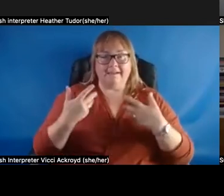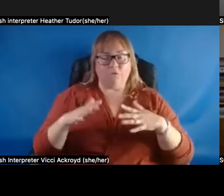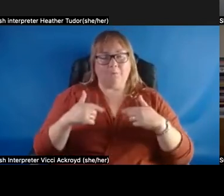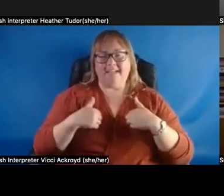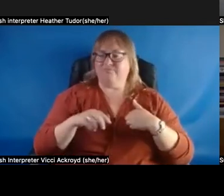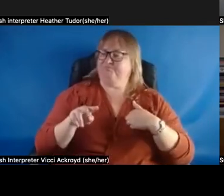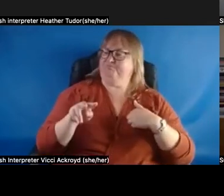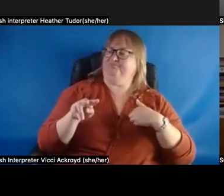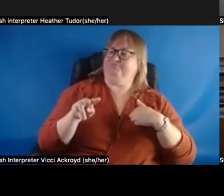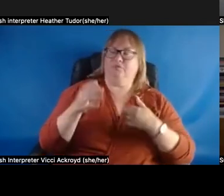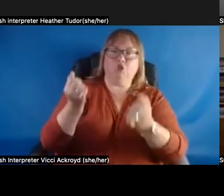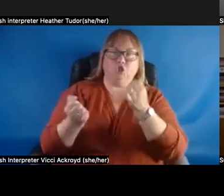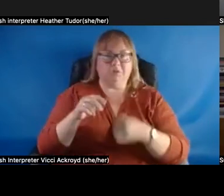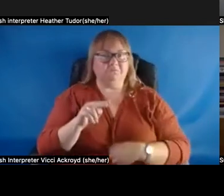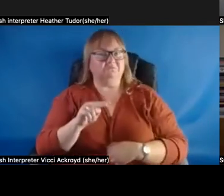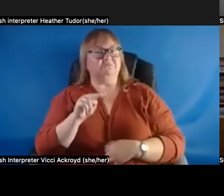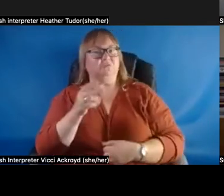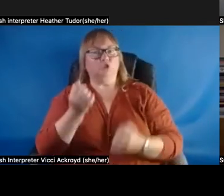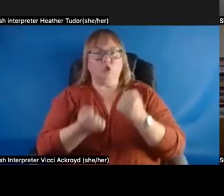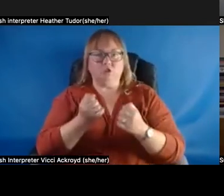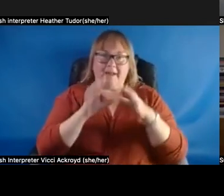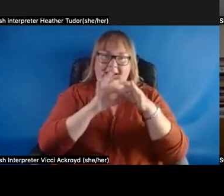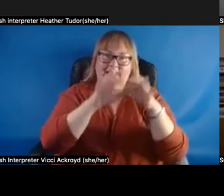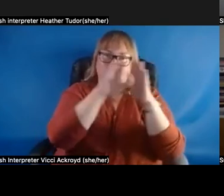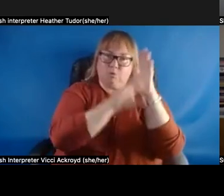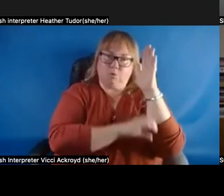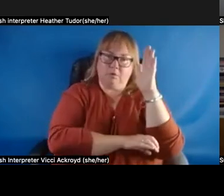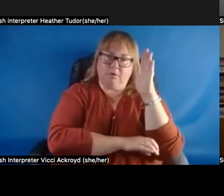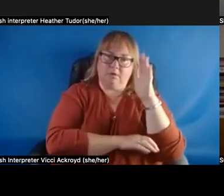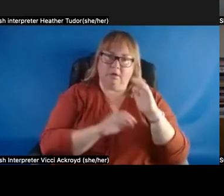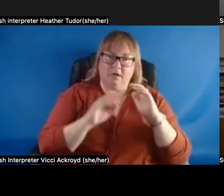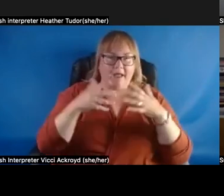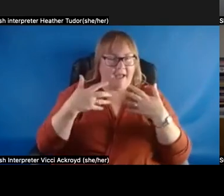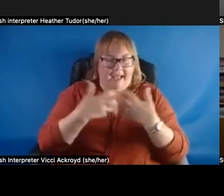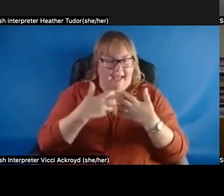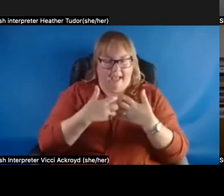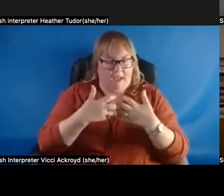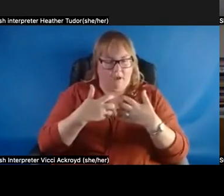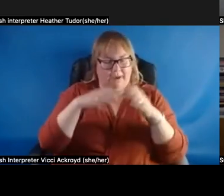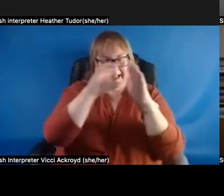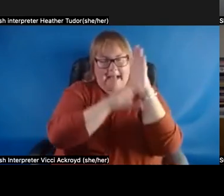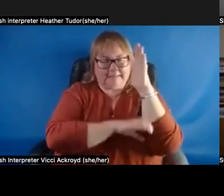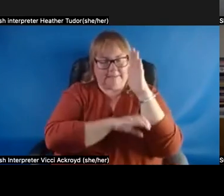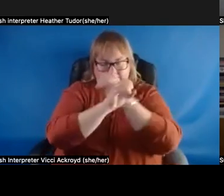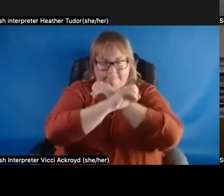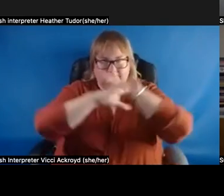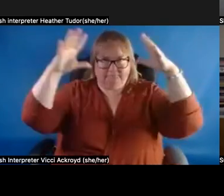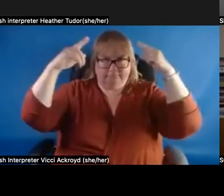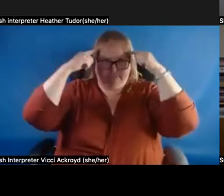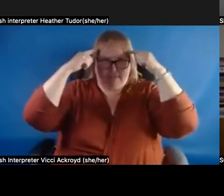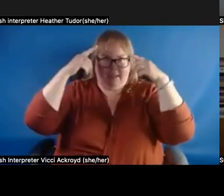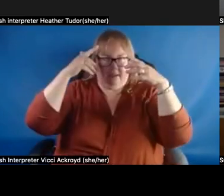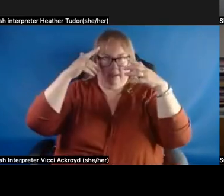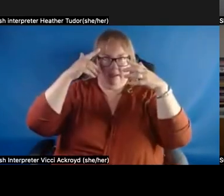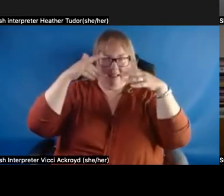if so, how do they color the way you see your fellow South Asian diasporic